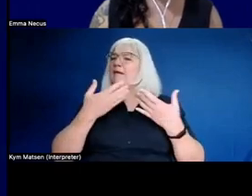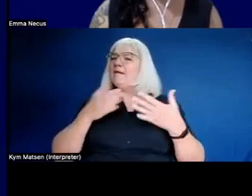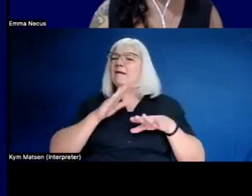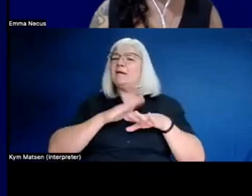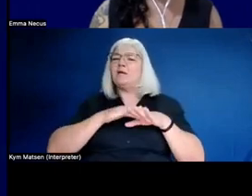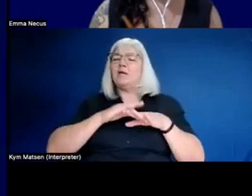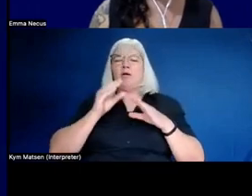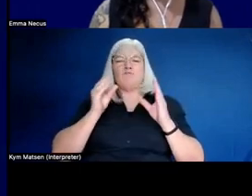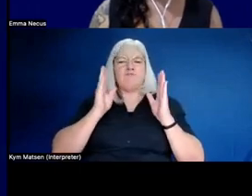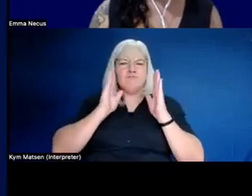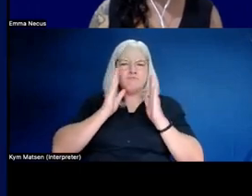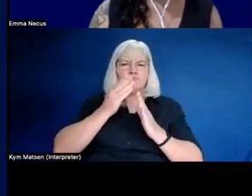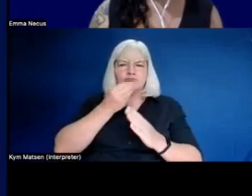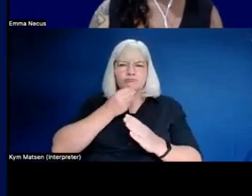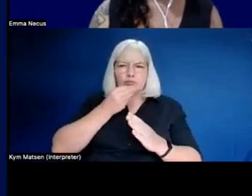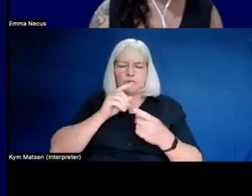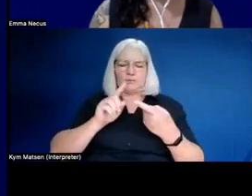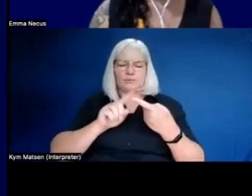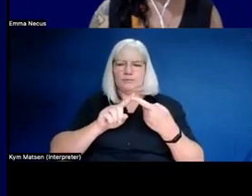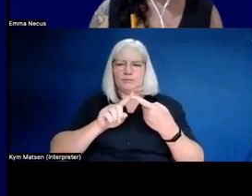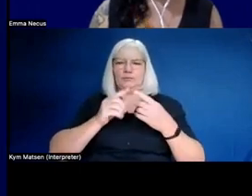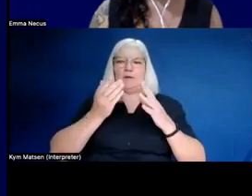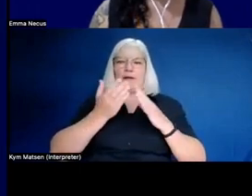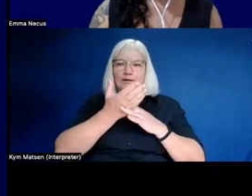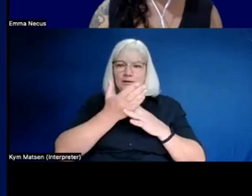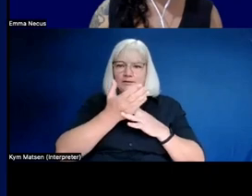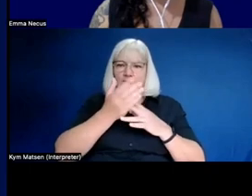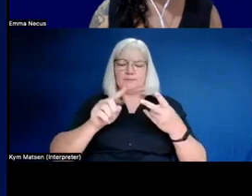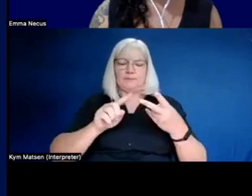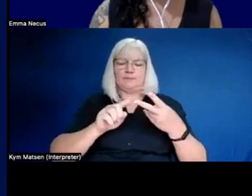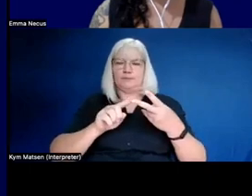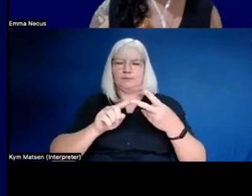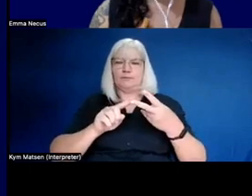focus: access, safety,